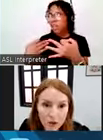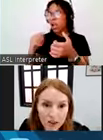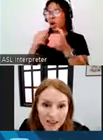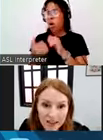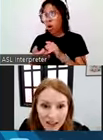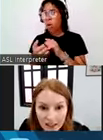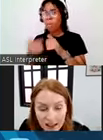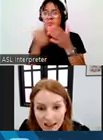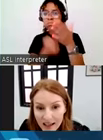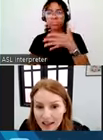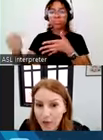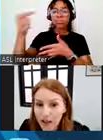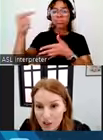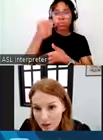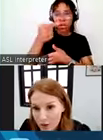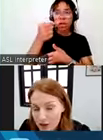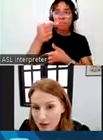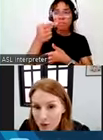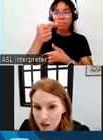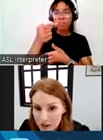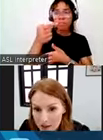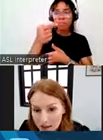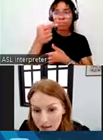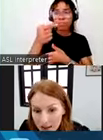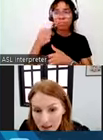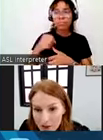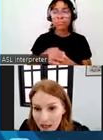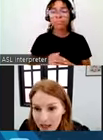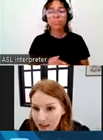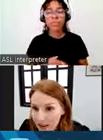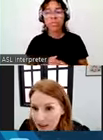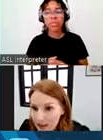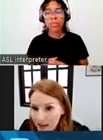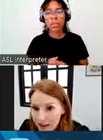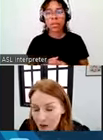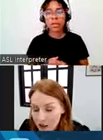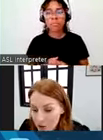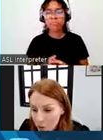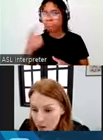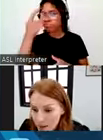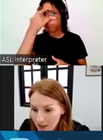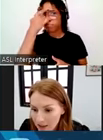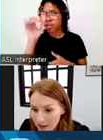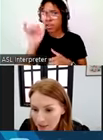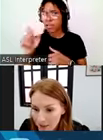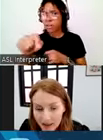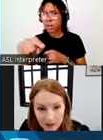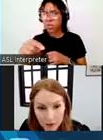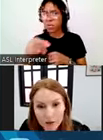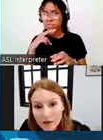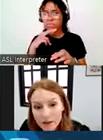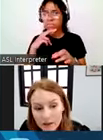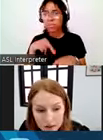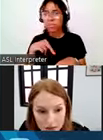are included in the study and identification of solutions? And so Matt, I think that question would be best answered by